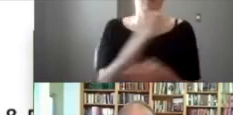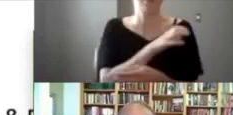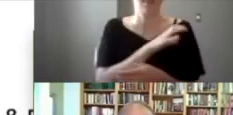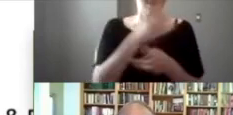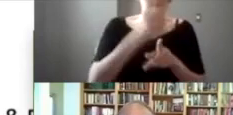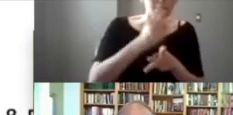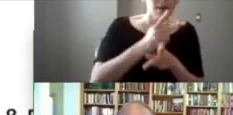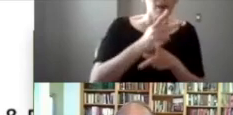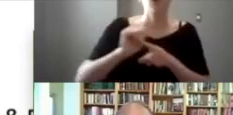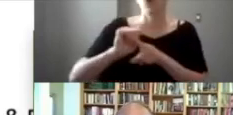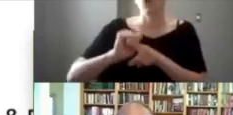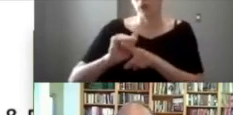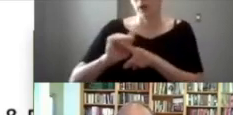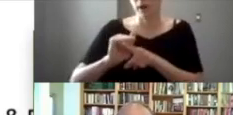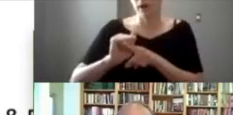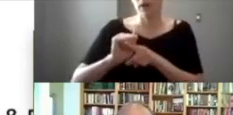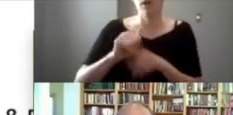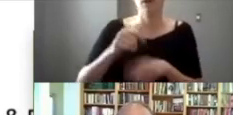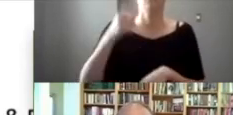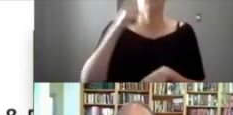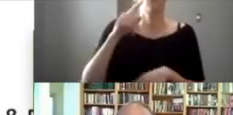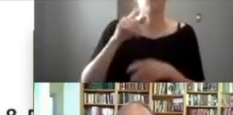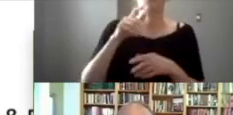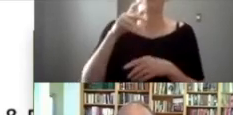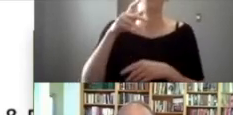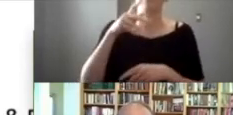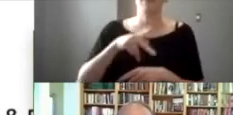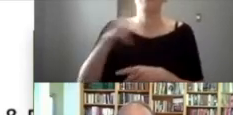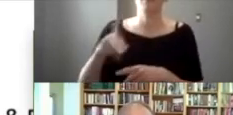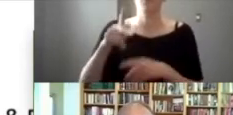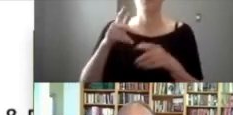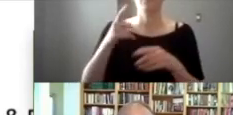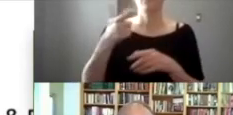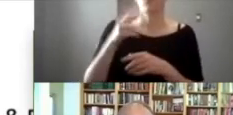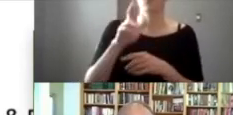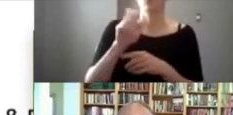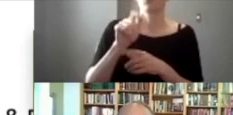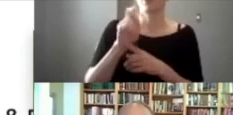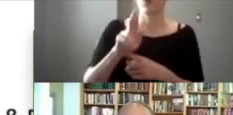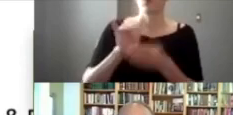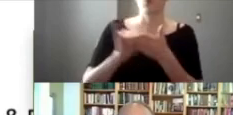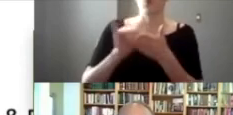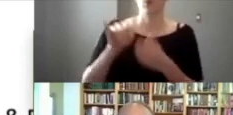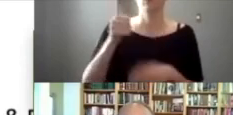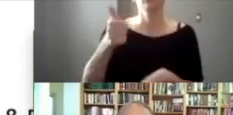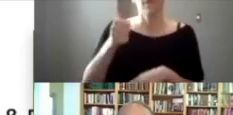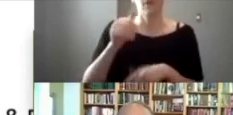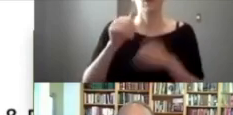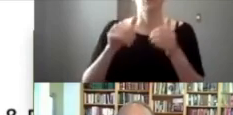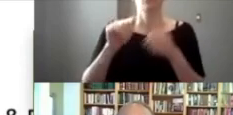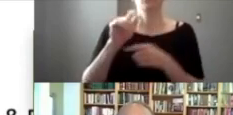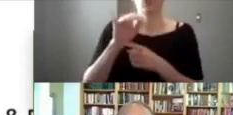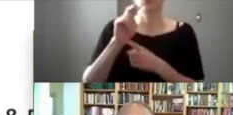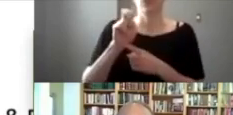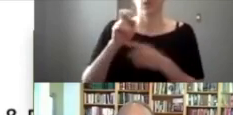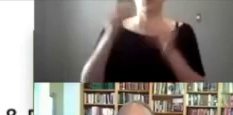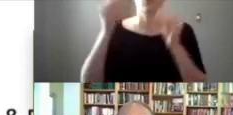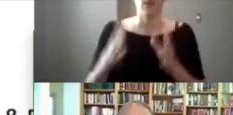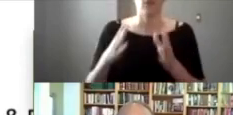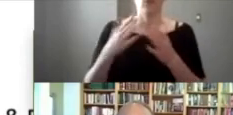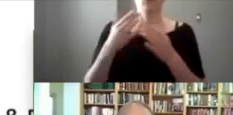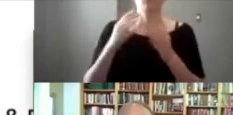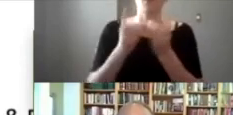at Planned Parenthood of Greater New York. She is an associate professor in the Department of Obstetrics, Gynecology, and